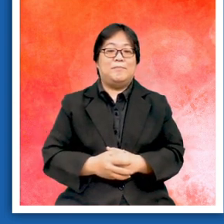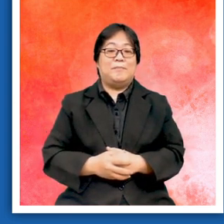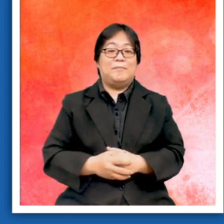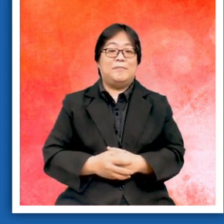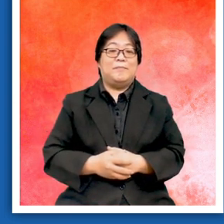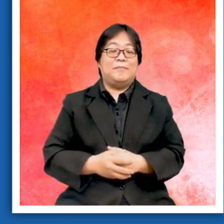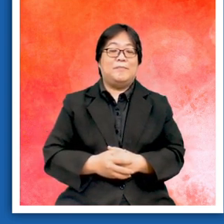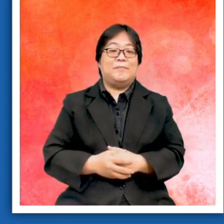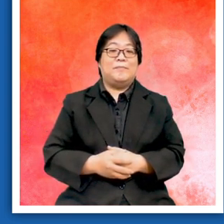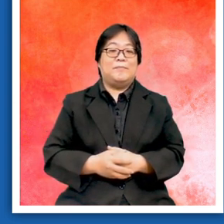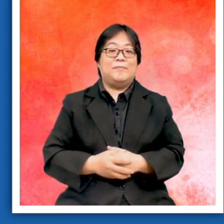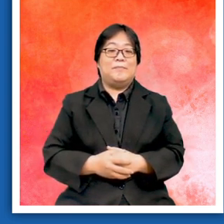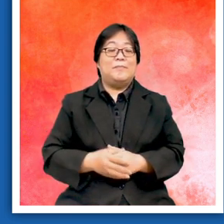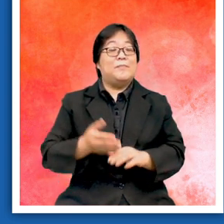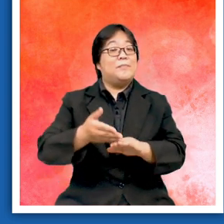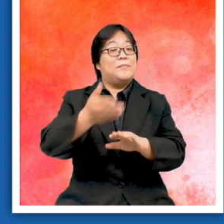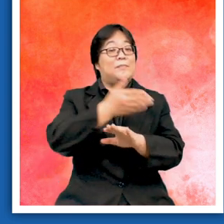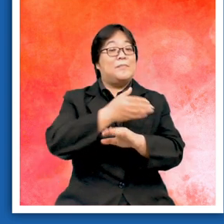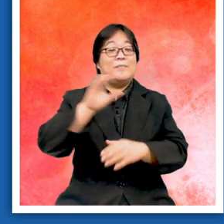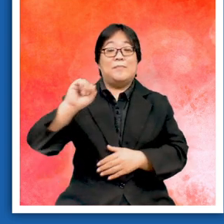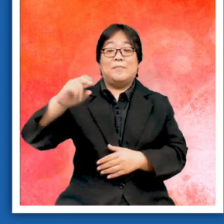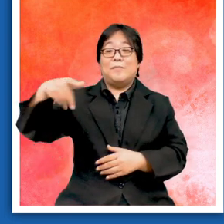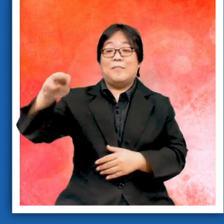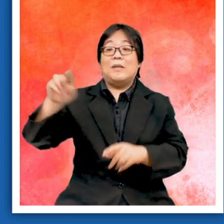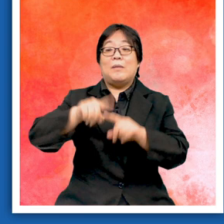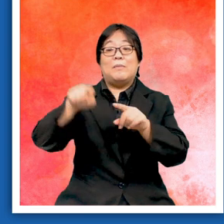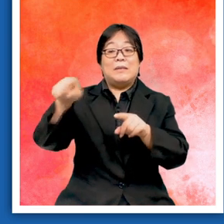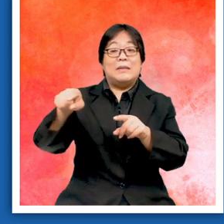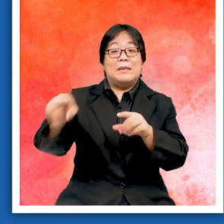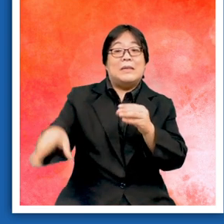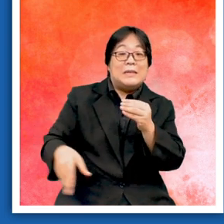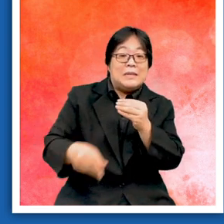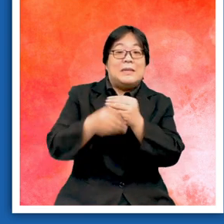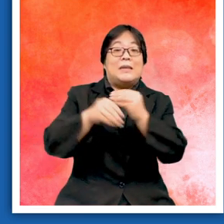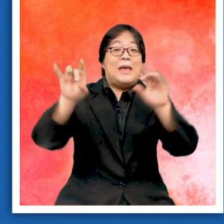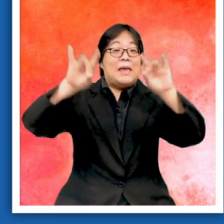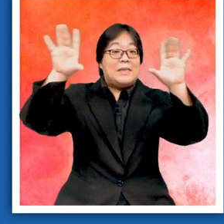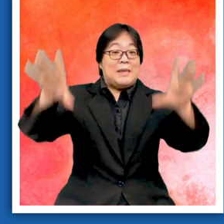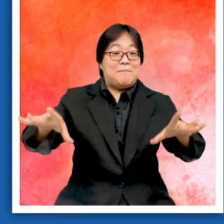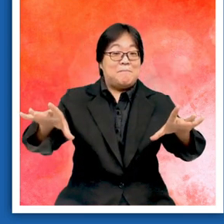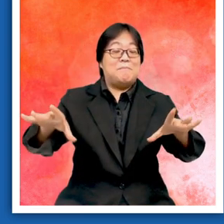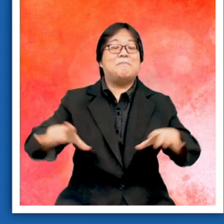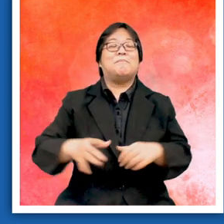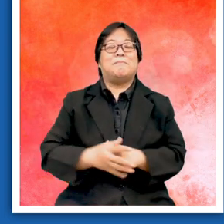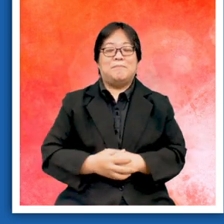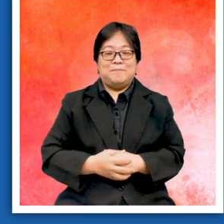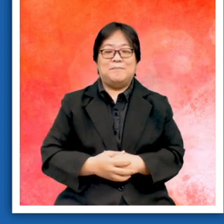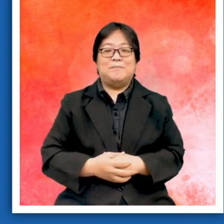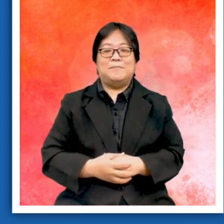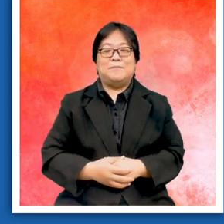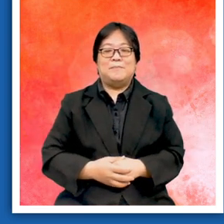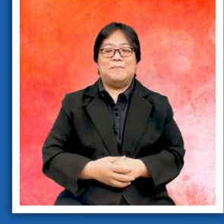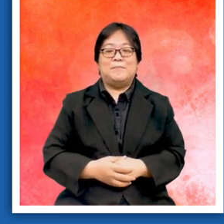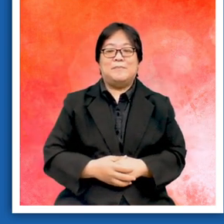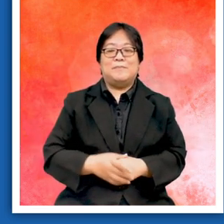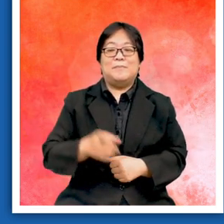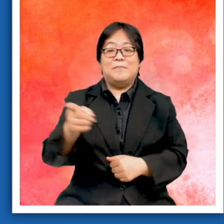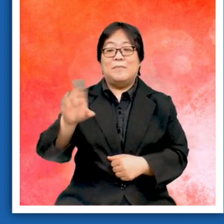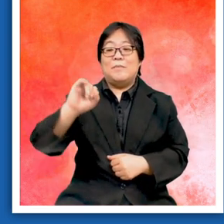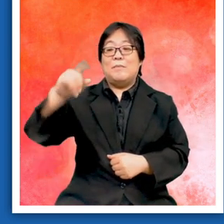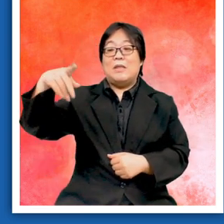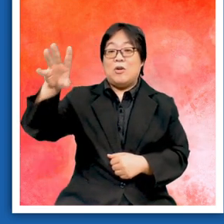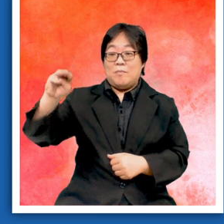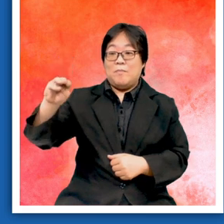previous Spectrum, but with the extension of exam at the back. So it is